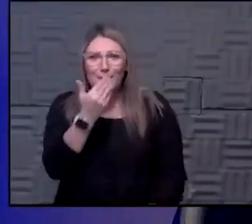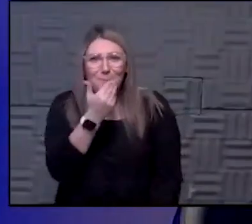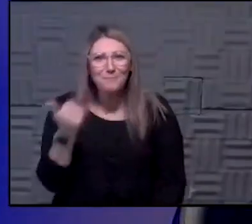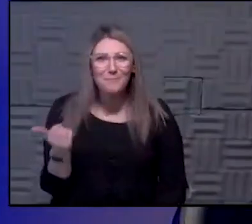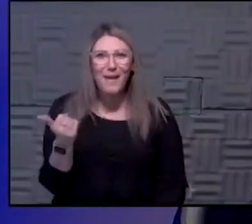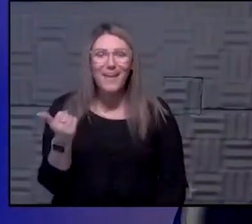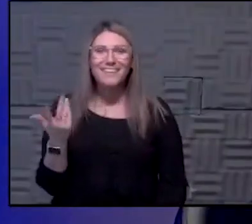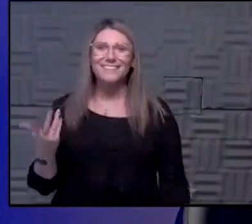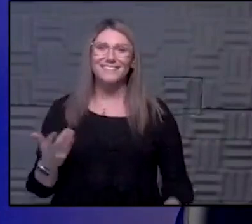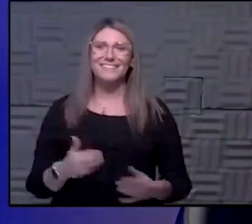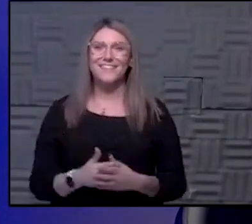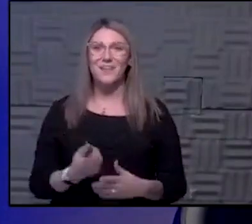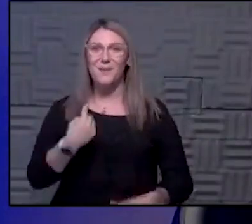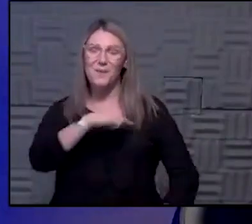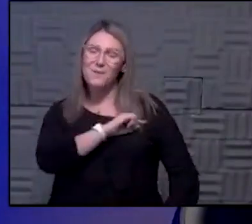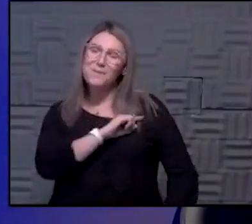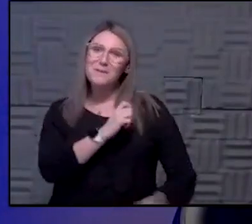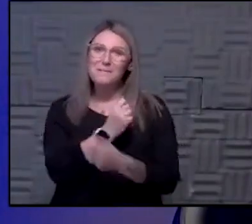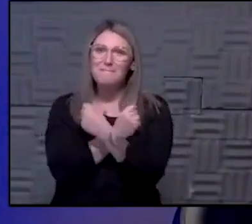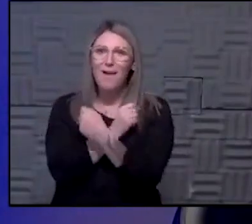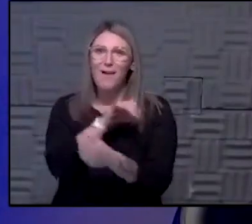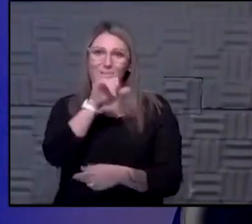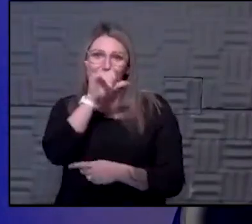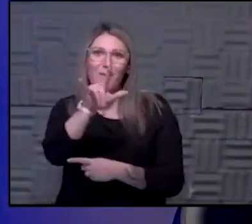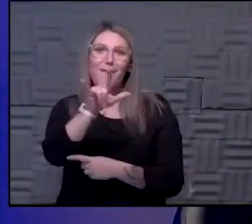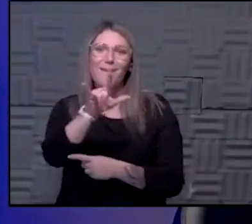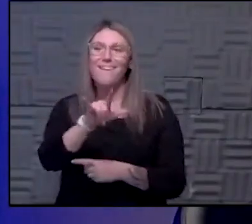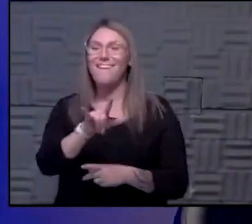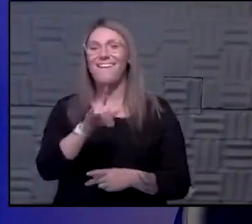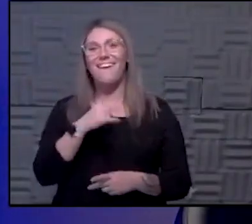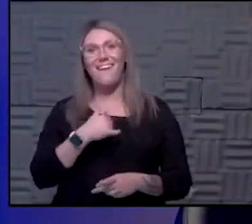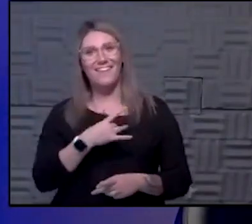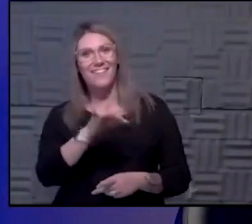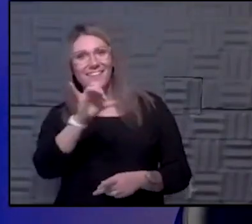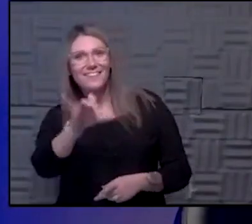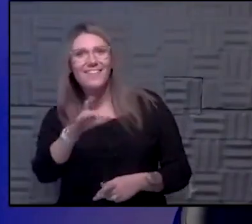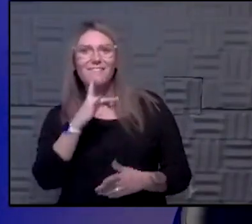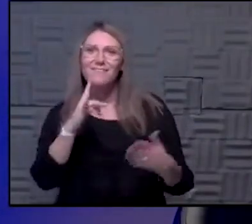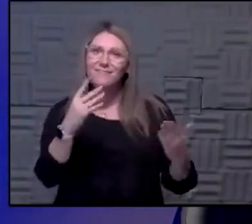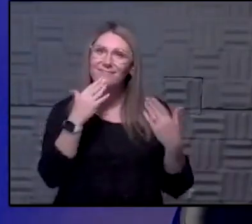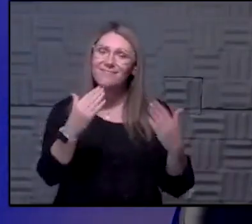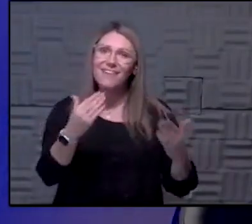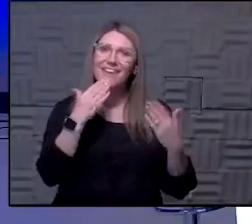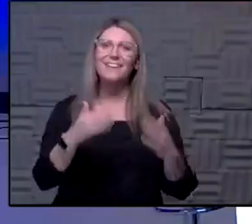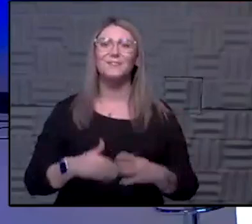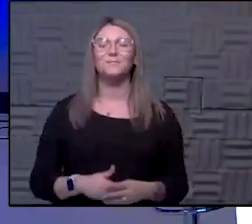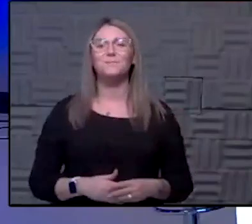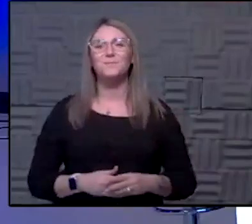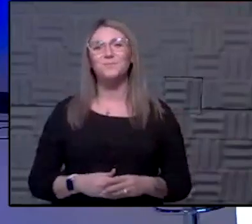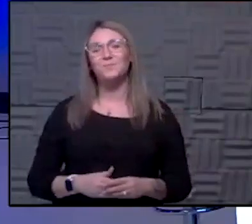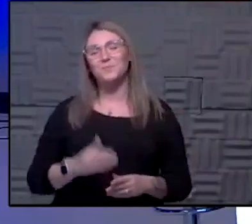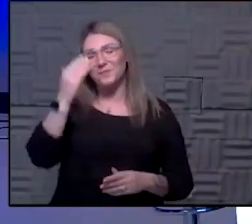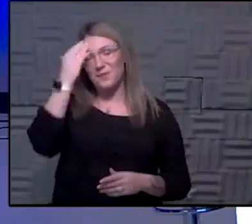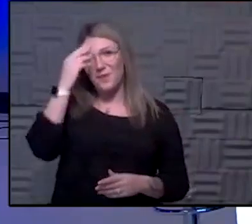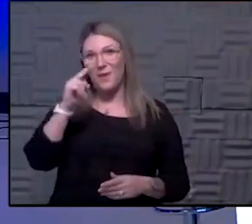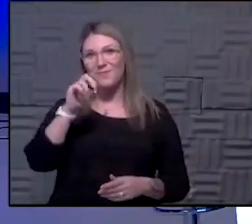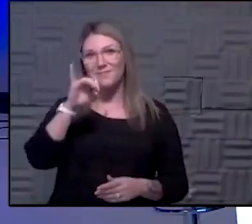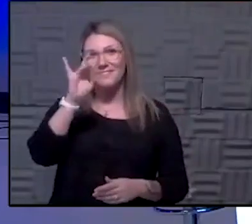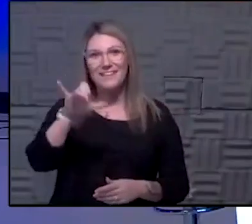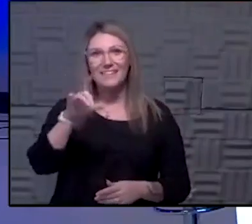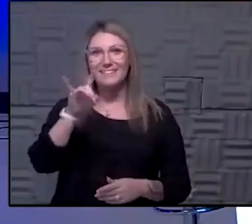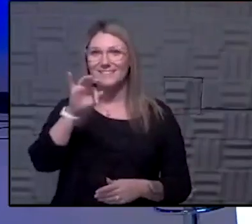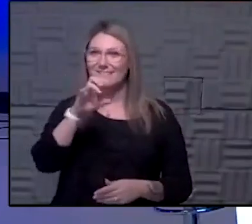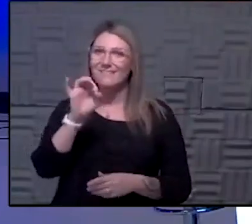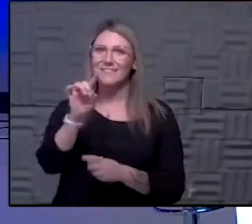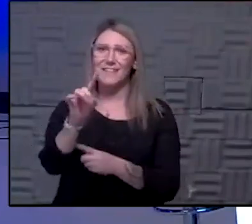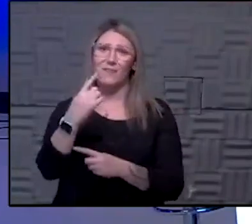or what? We love that. I'll use it for my coffee. I like that. Thank you very much. Nancy and David, it is us who